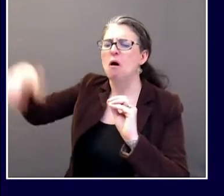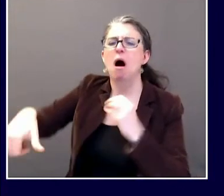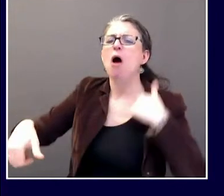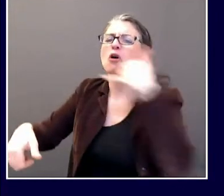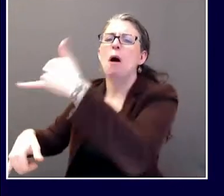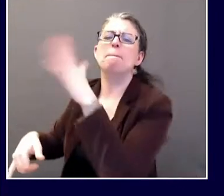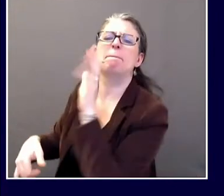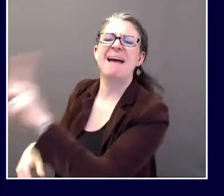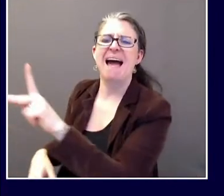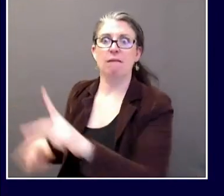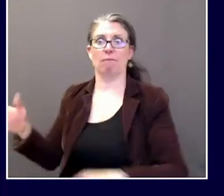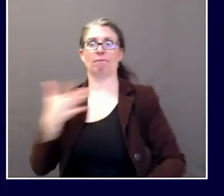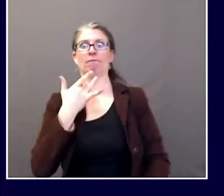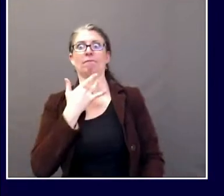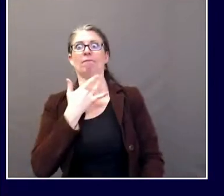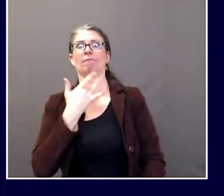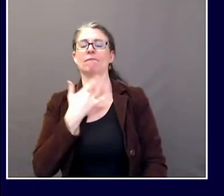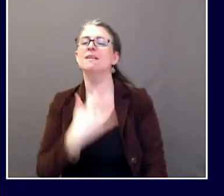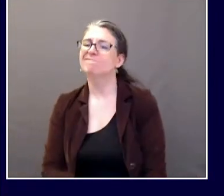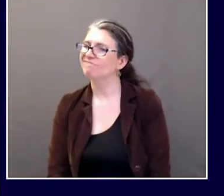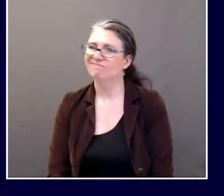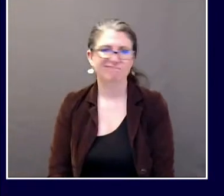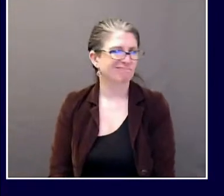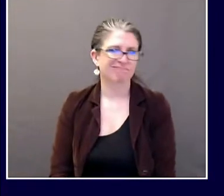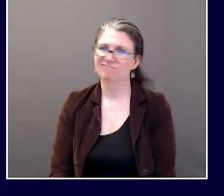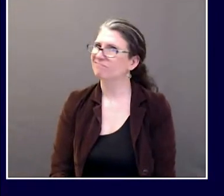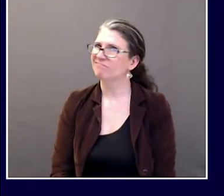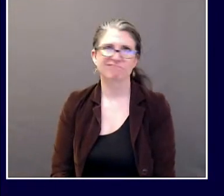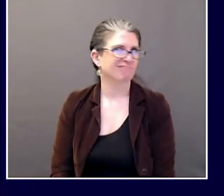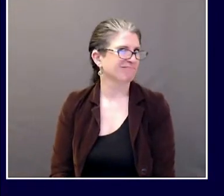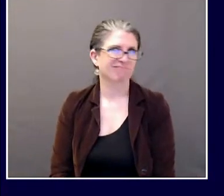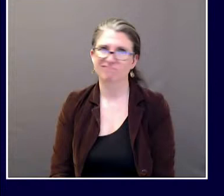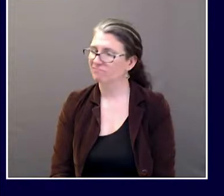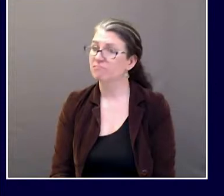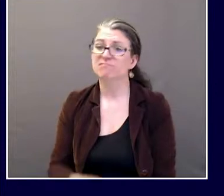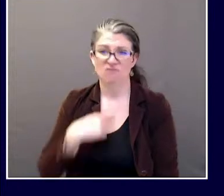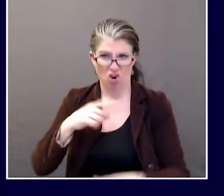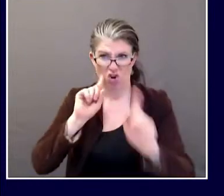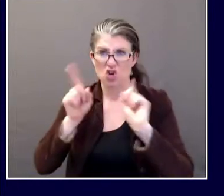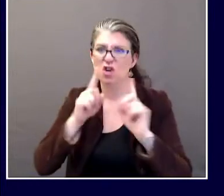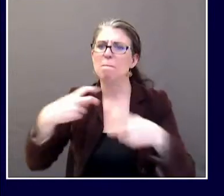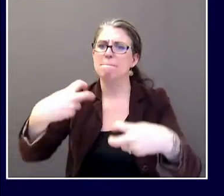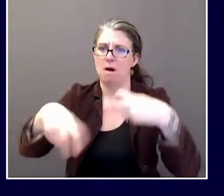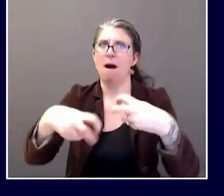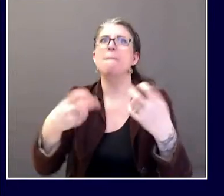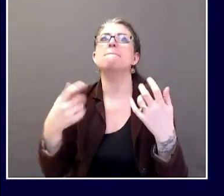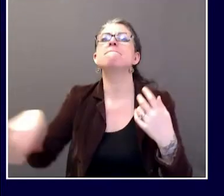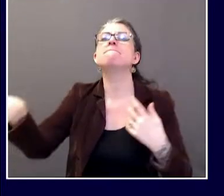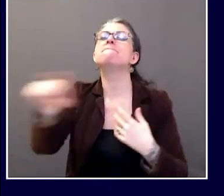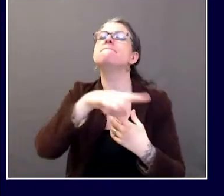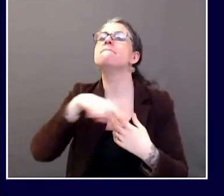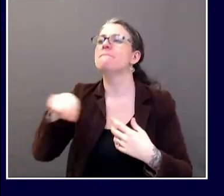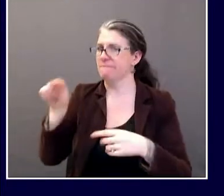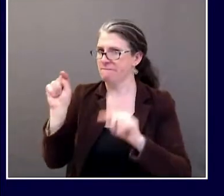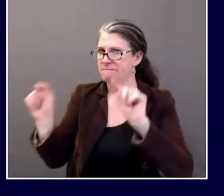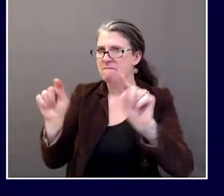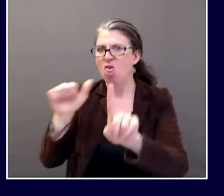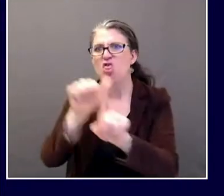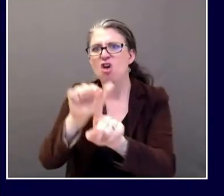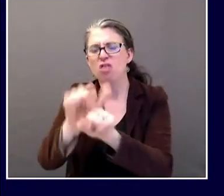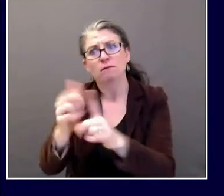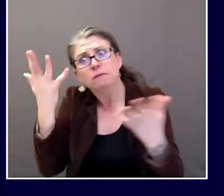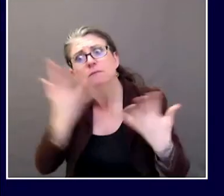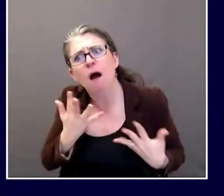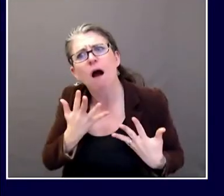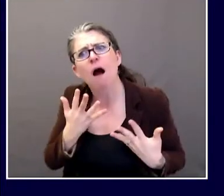their Consumer Protection Bureau, but I wanted to make sure to remind everybody, often and unfortunately, as we've seen during the times of